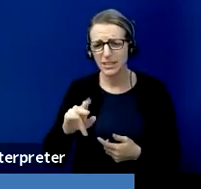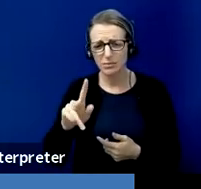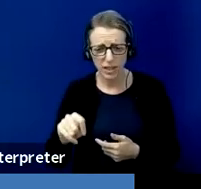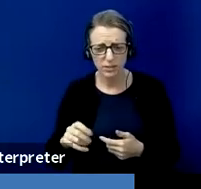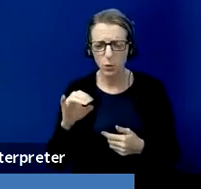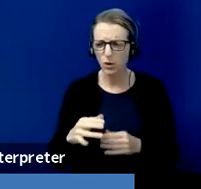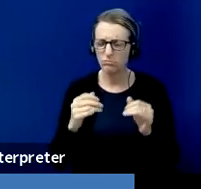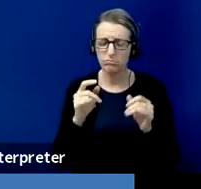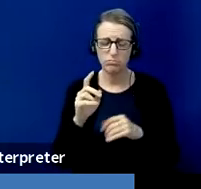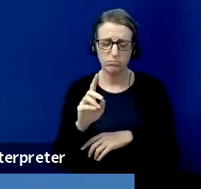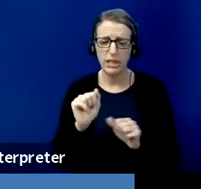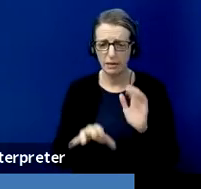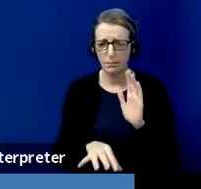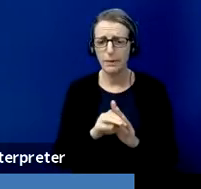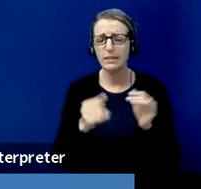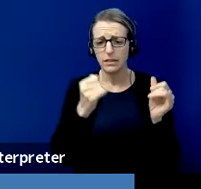individual students as well.